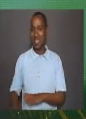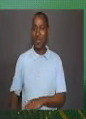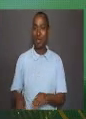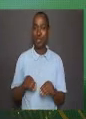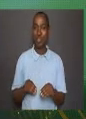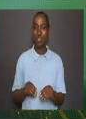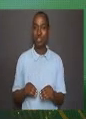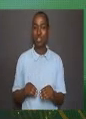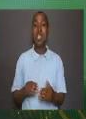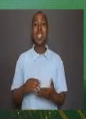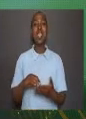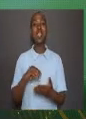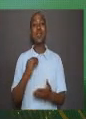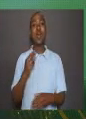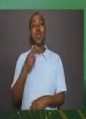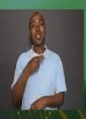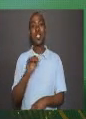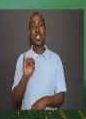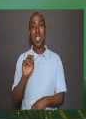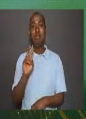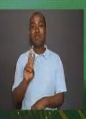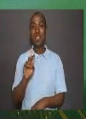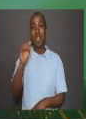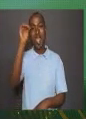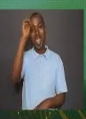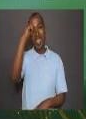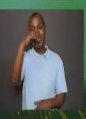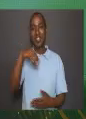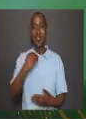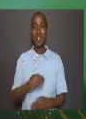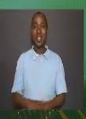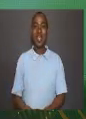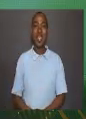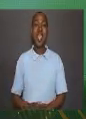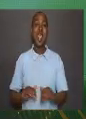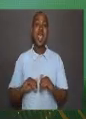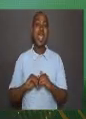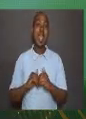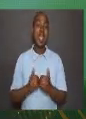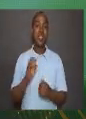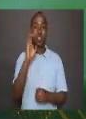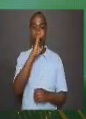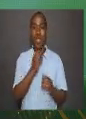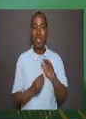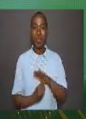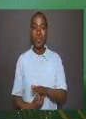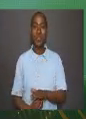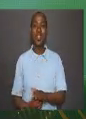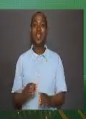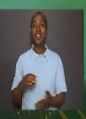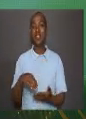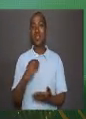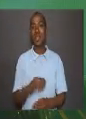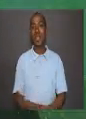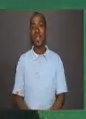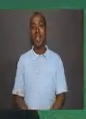today, students. We learned about HIV and AIDS and how they affect